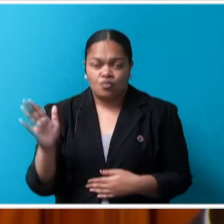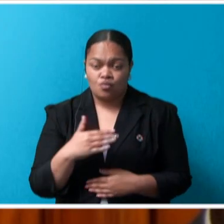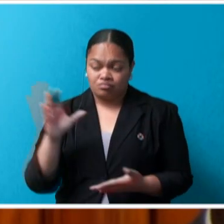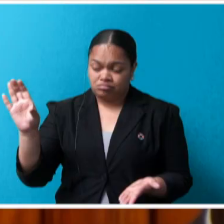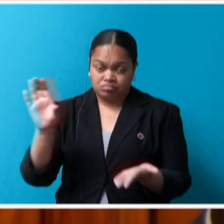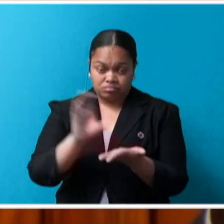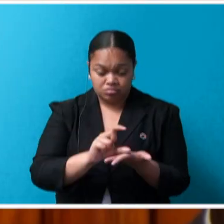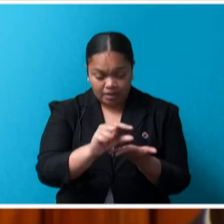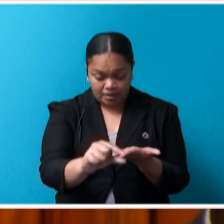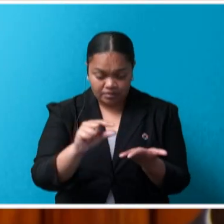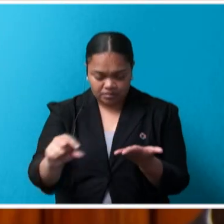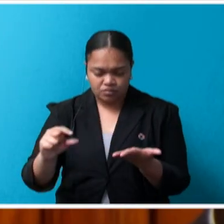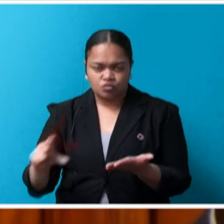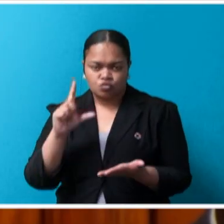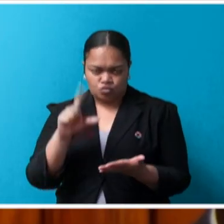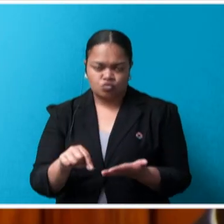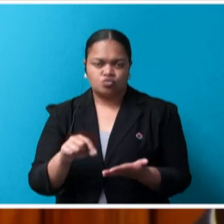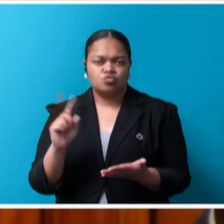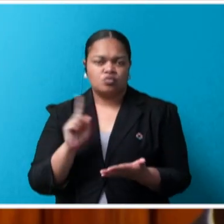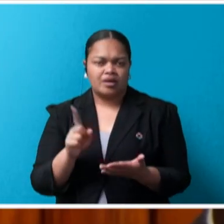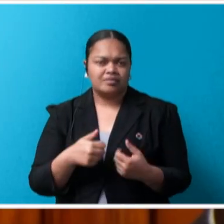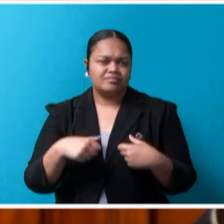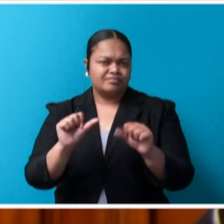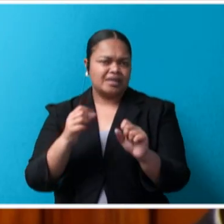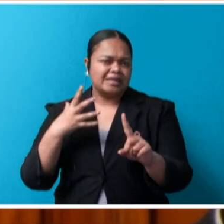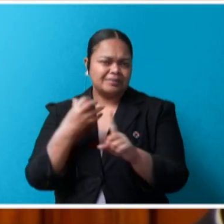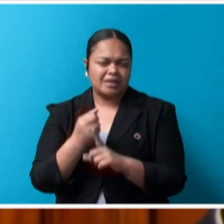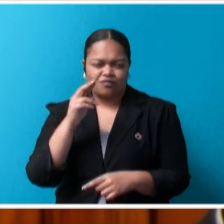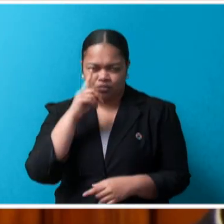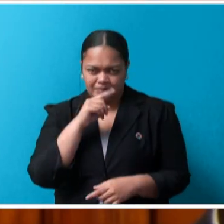to deliver reasonable impact for our people.